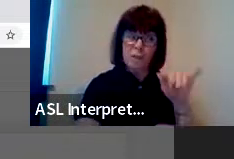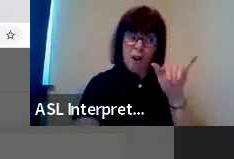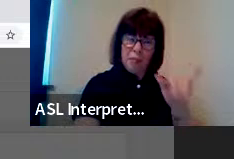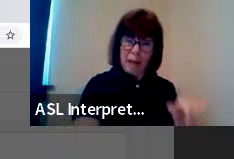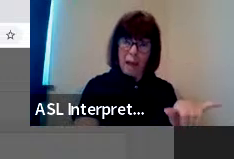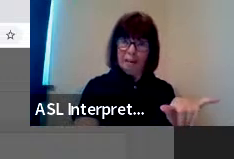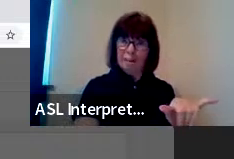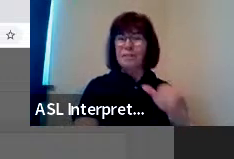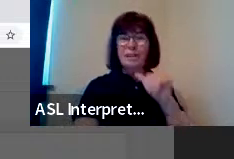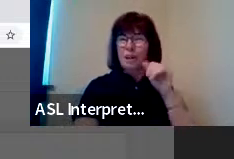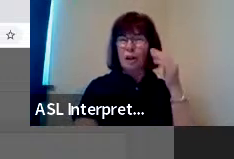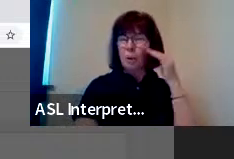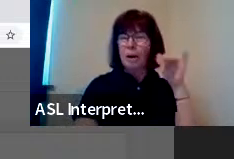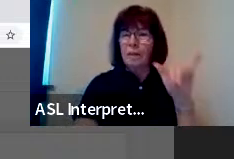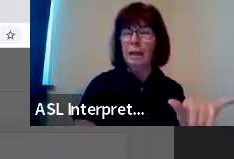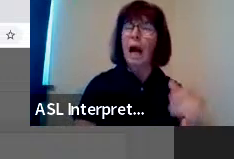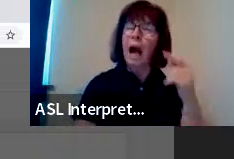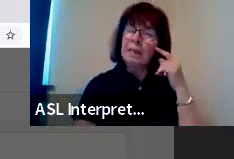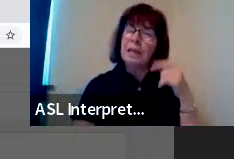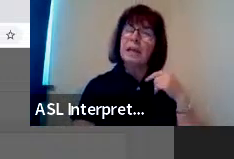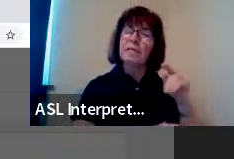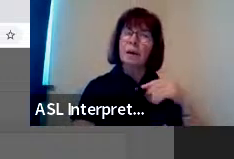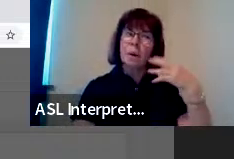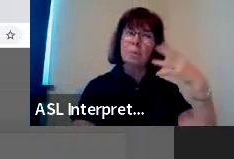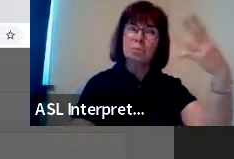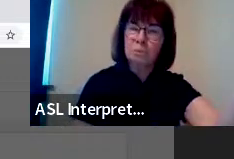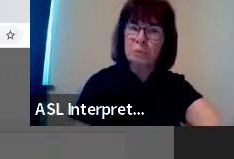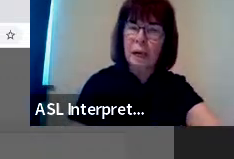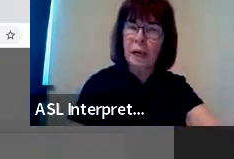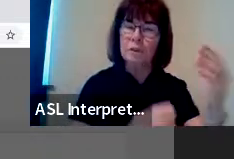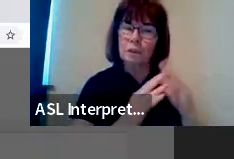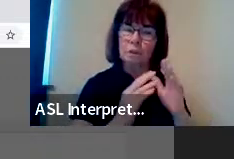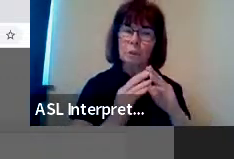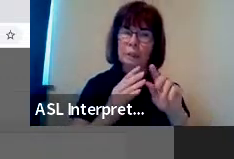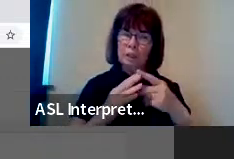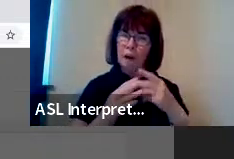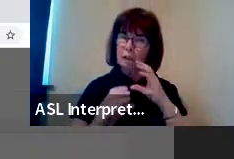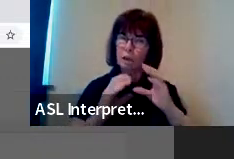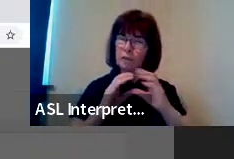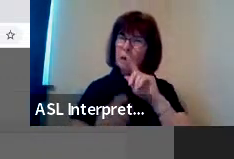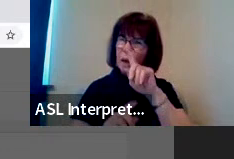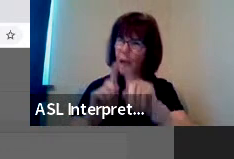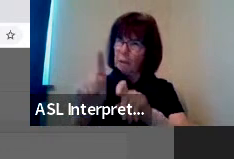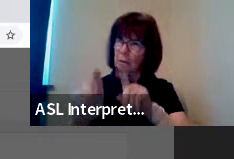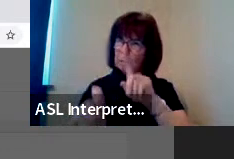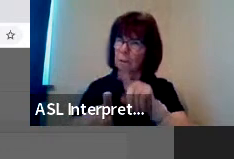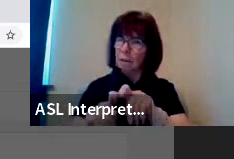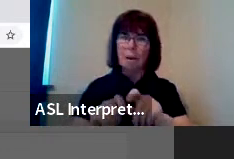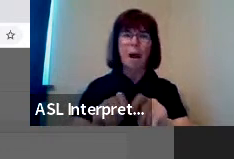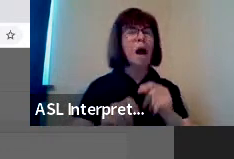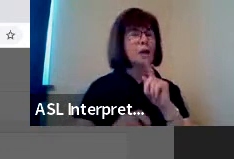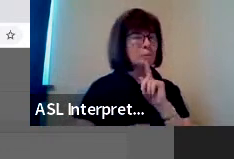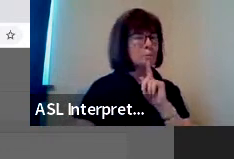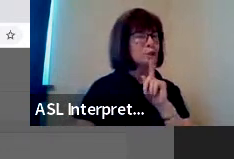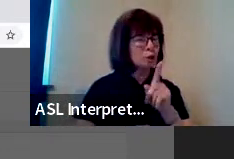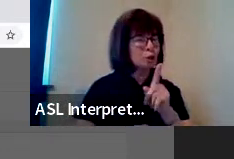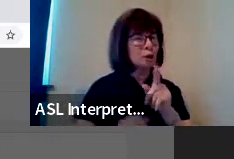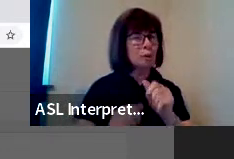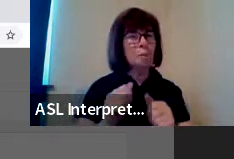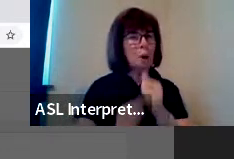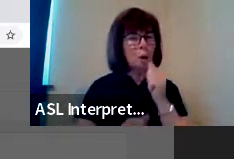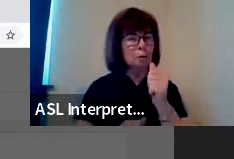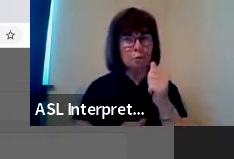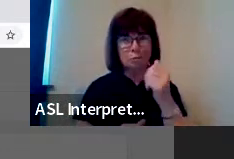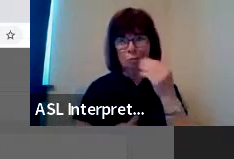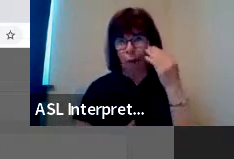the community and start a conversation and ask them about it, I'm pretty sure the majority of them don't know